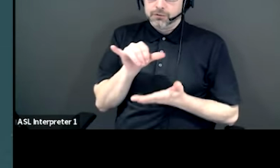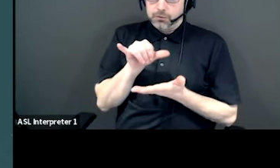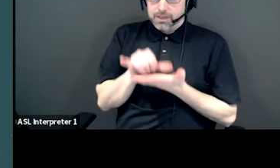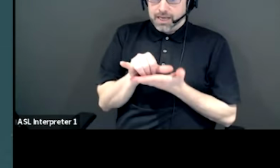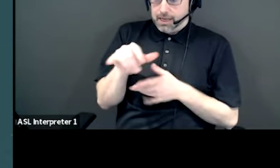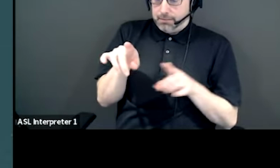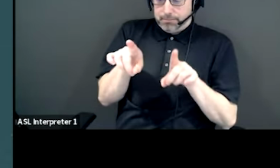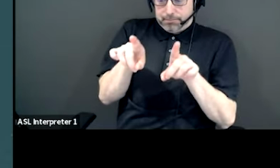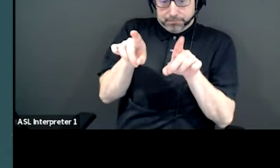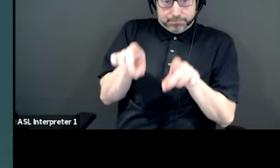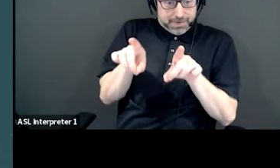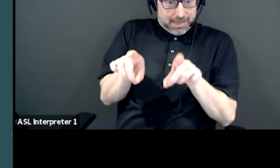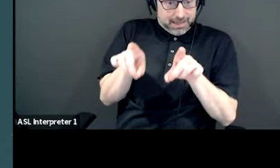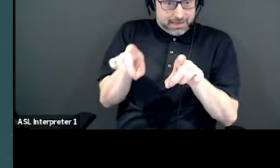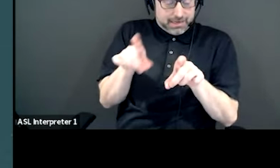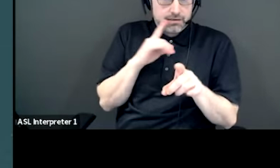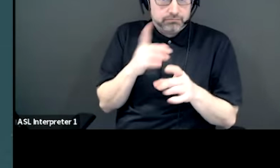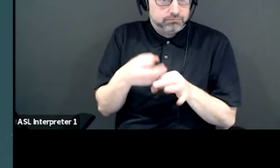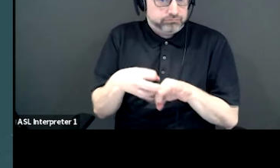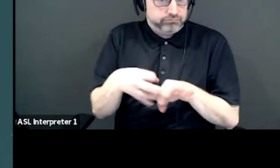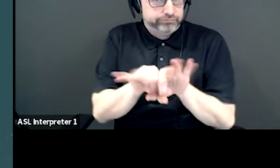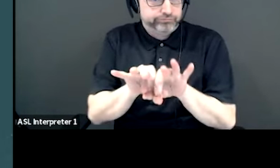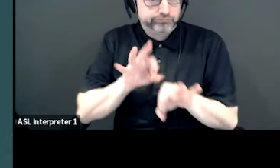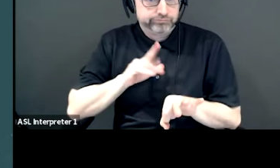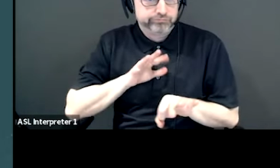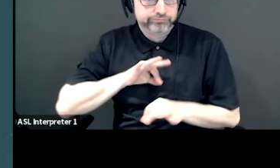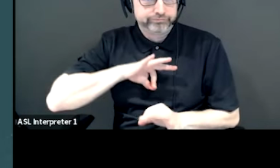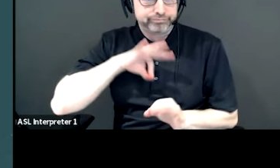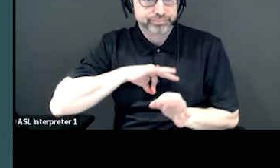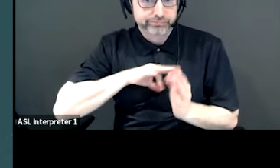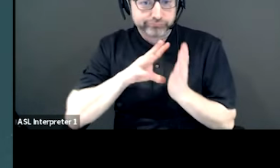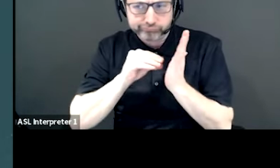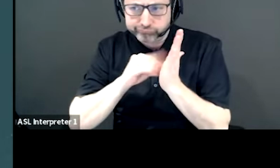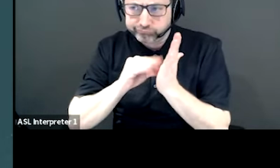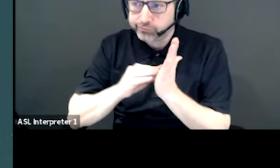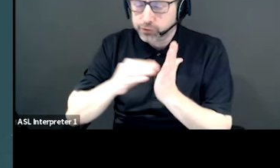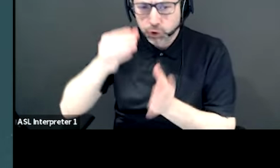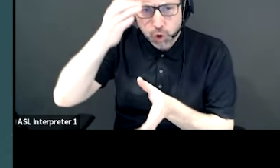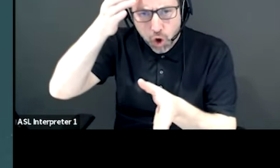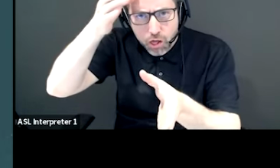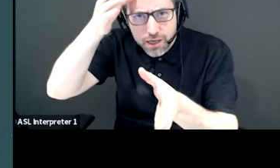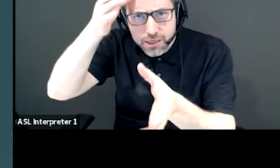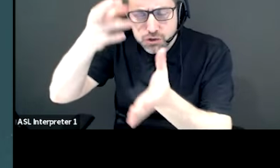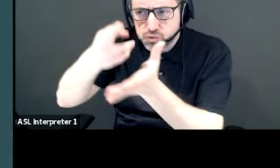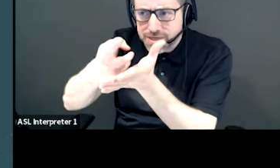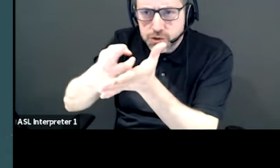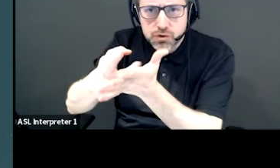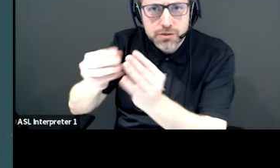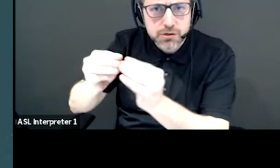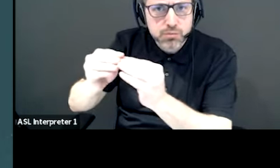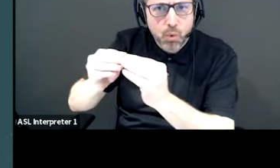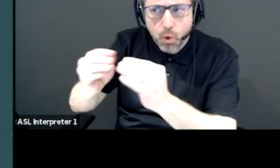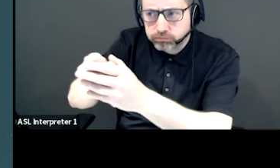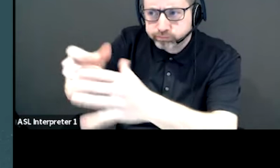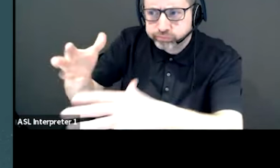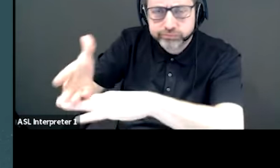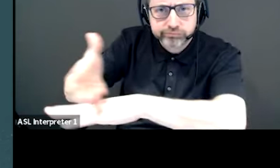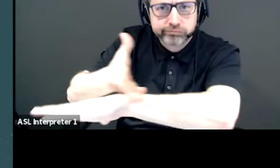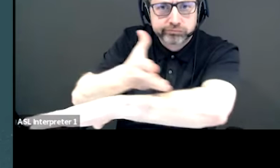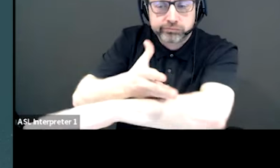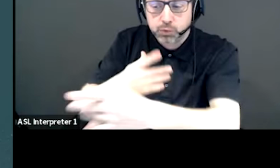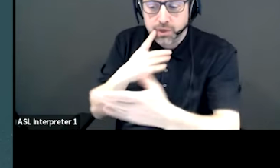things like this has been really helpful. Improving knowledge and resources on gender-based violence by creating even more tools. And we have two evidence-based tools